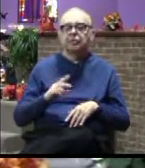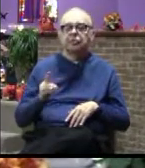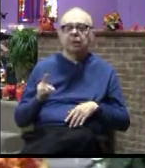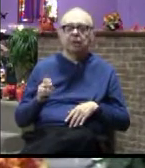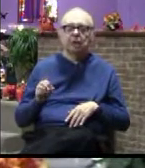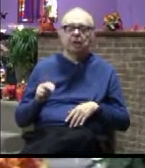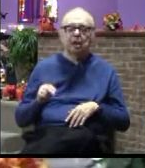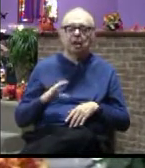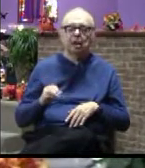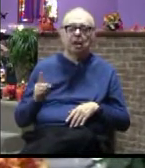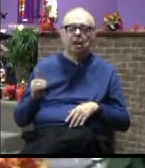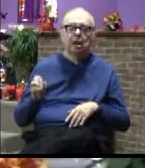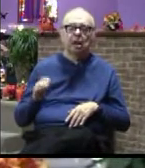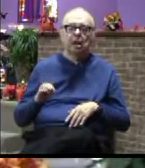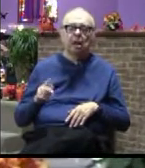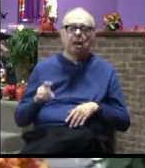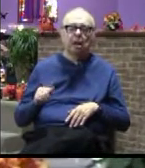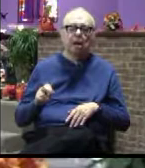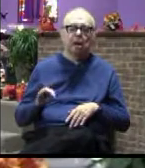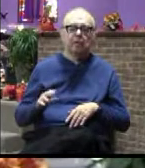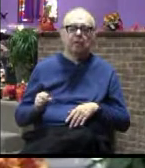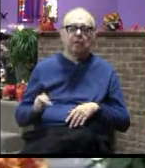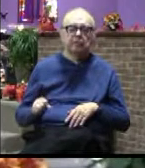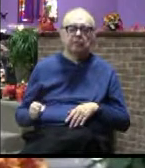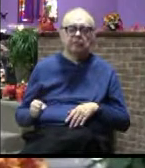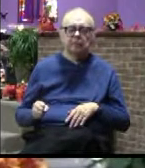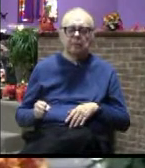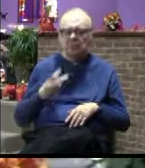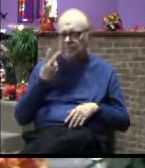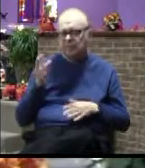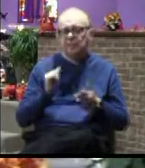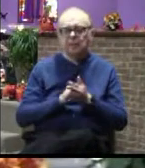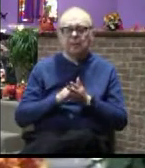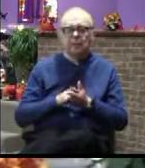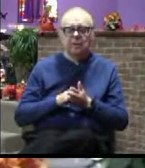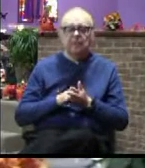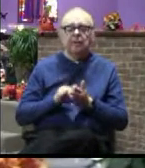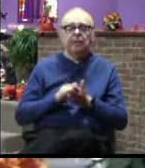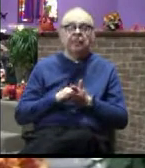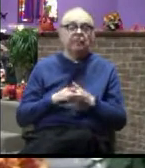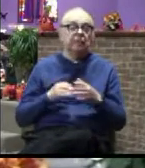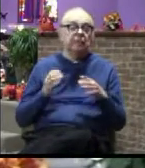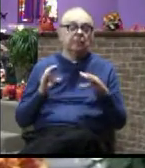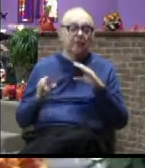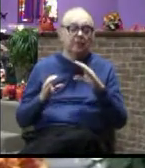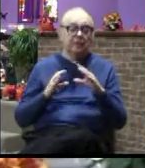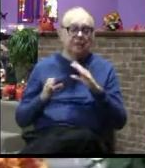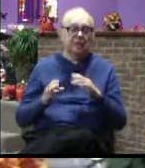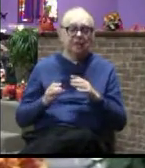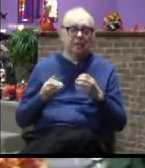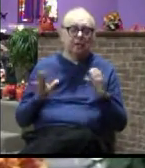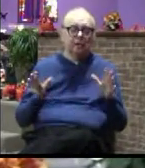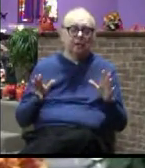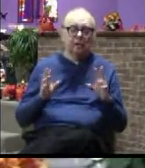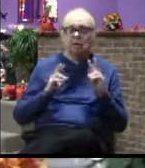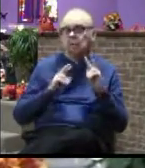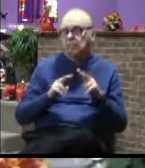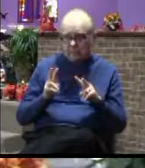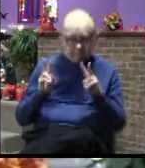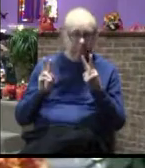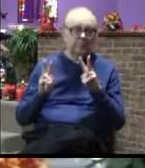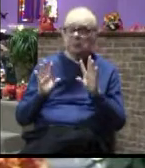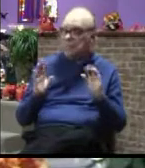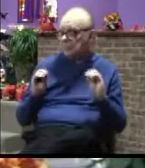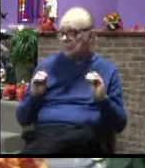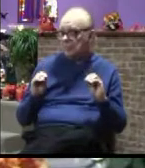Okay. Did you just see this, men? This is the conversations. without even looking